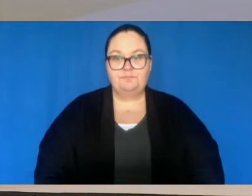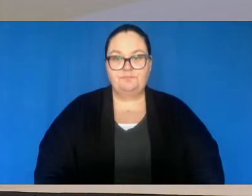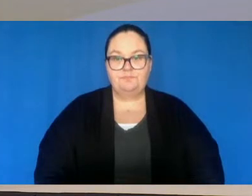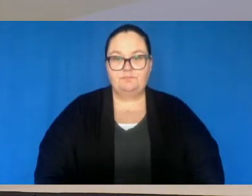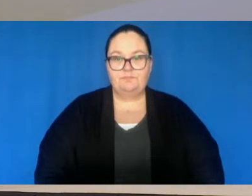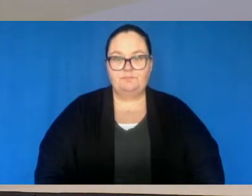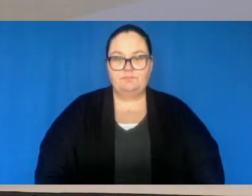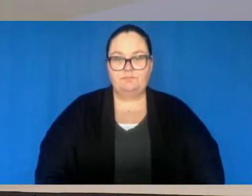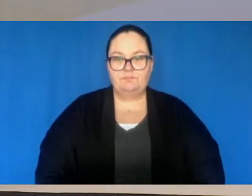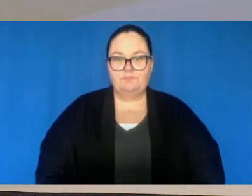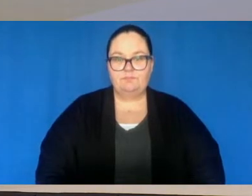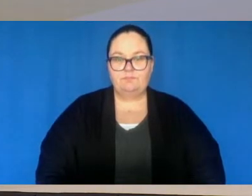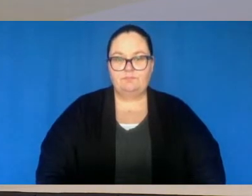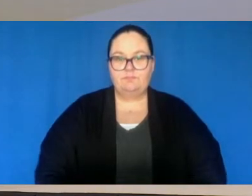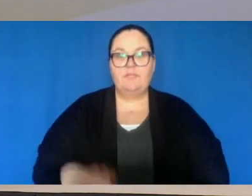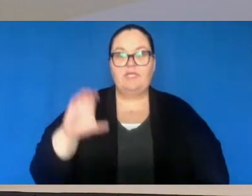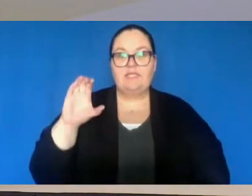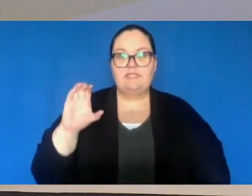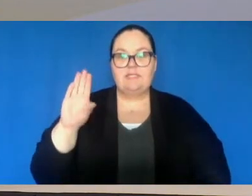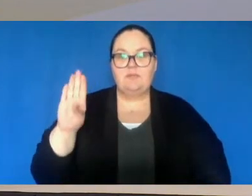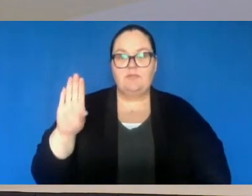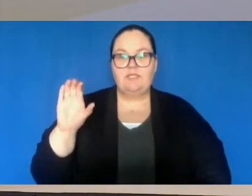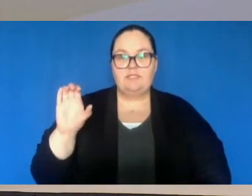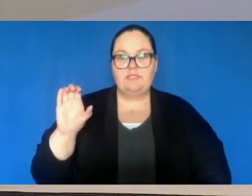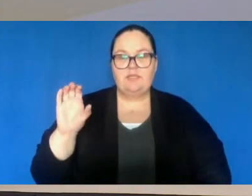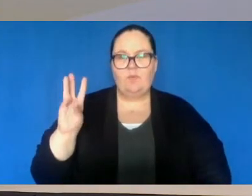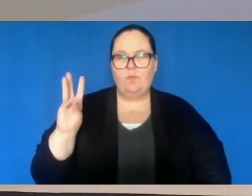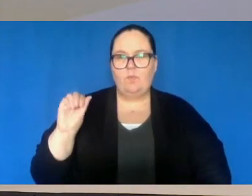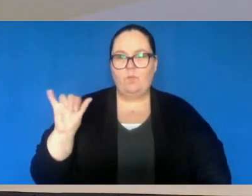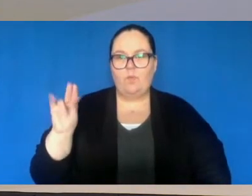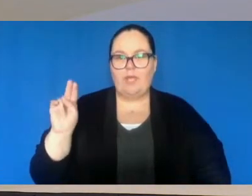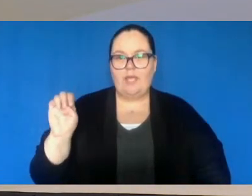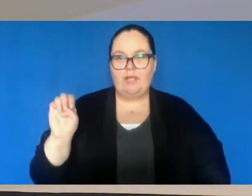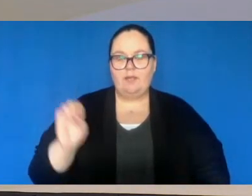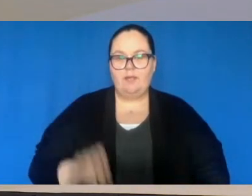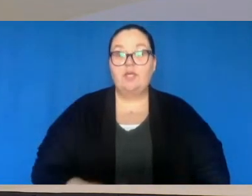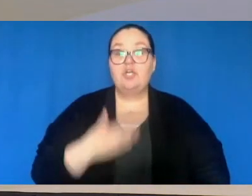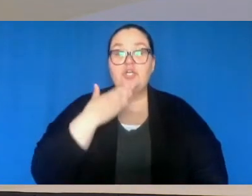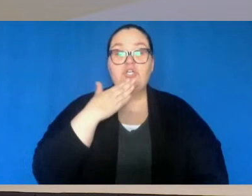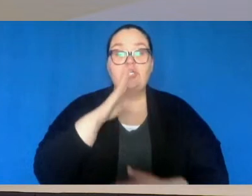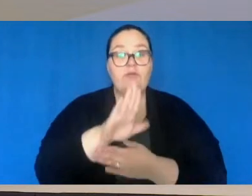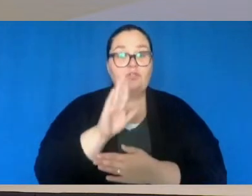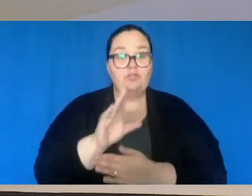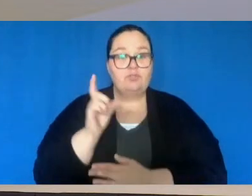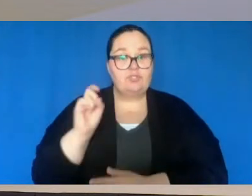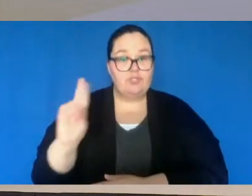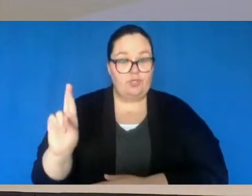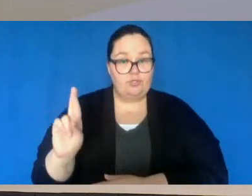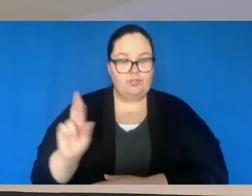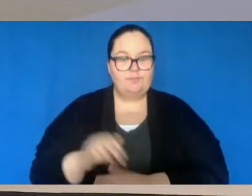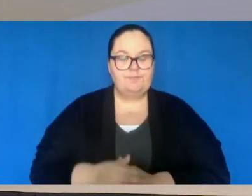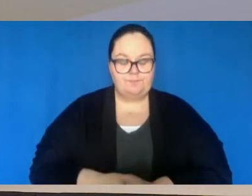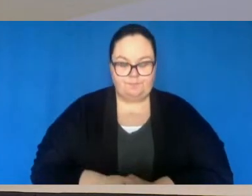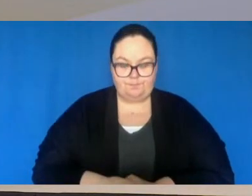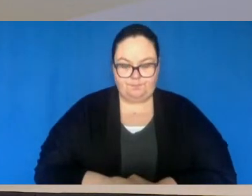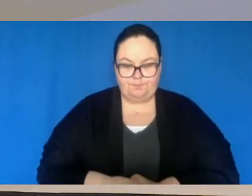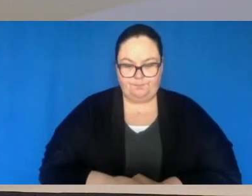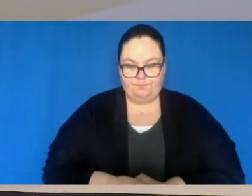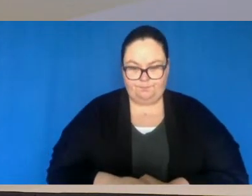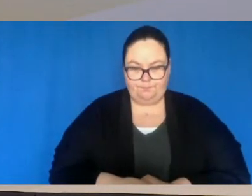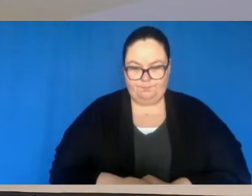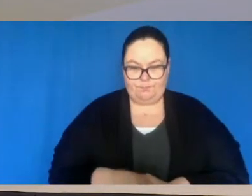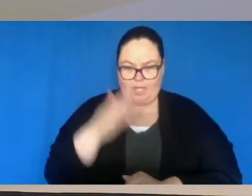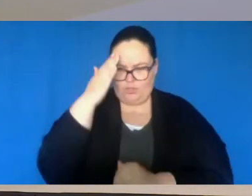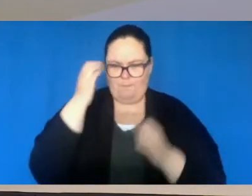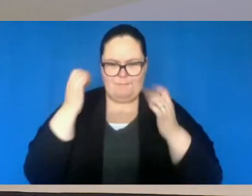Wayne Thibodeau, CBC. Good afternoon, Dr. Morrison. Maybe we could just start. I know there are lots of concerns around